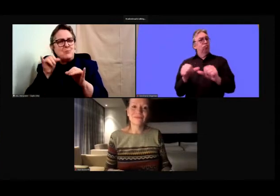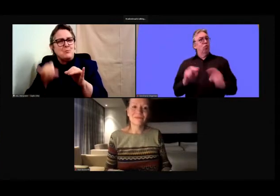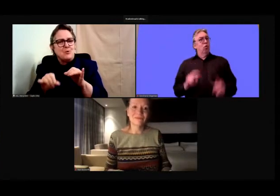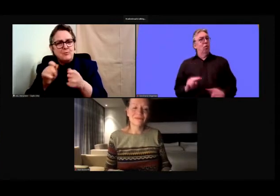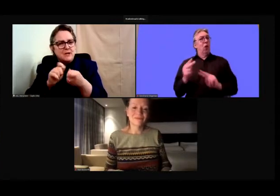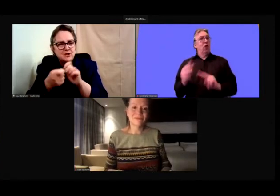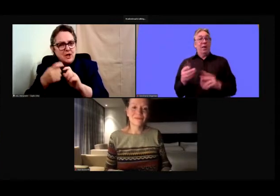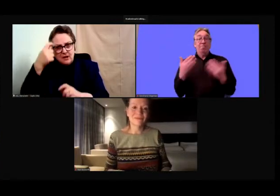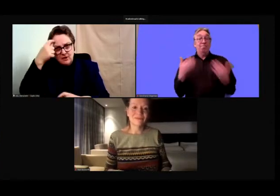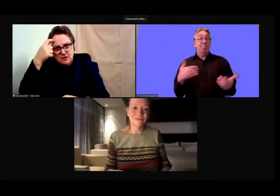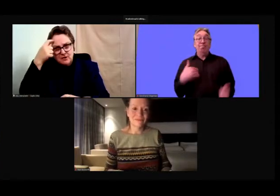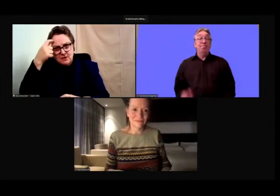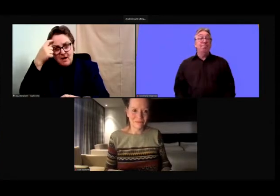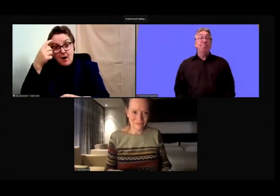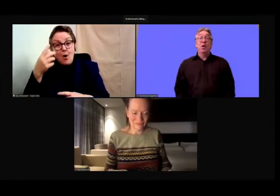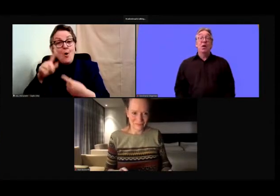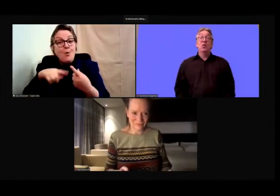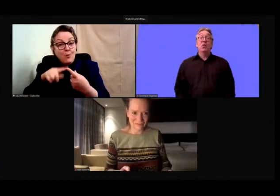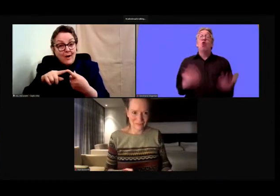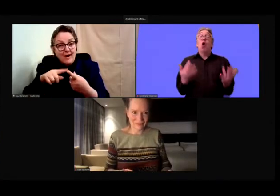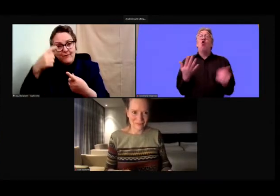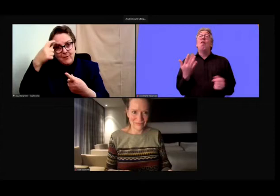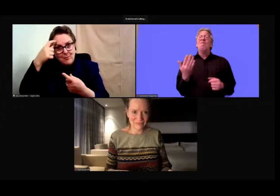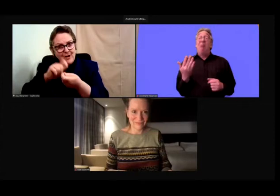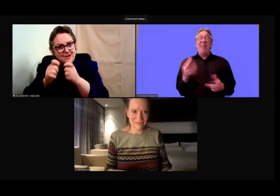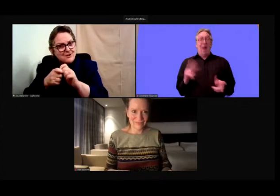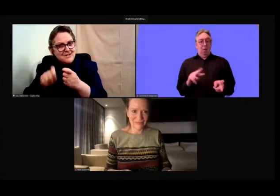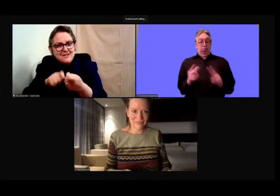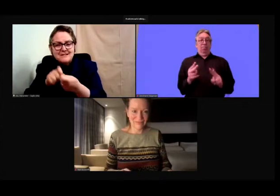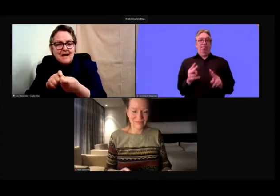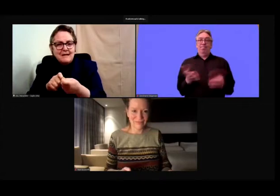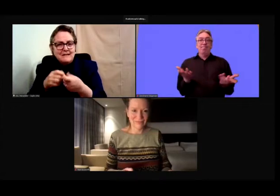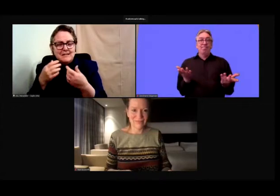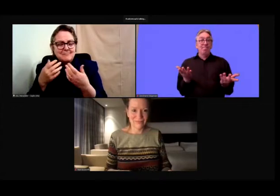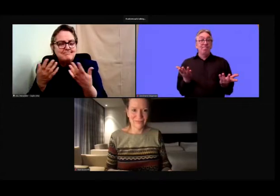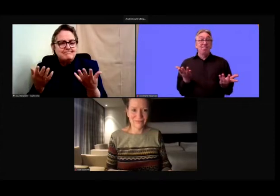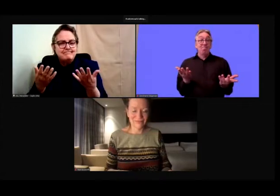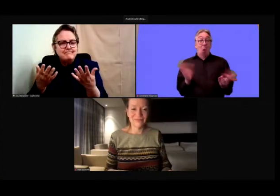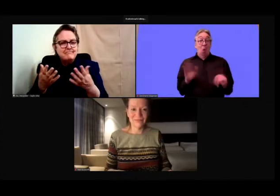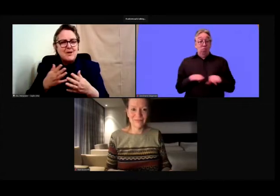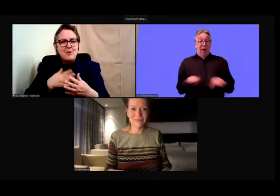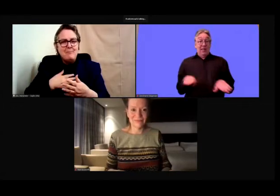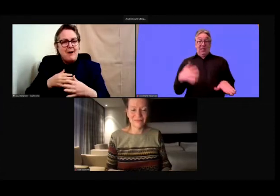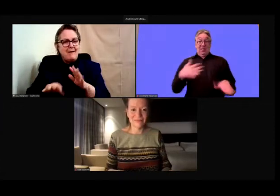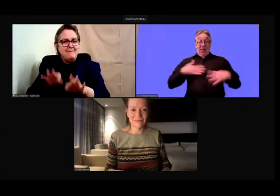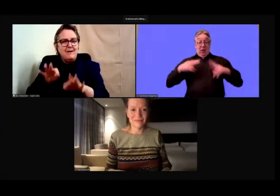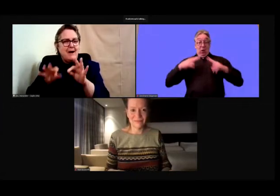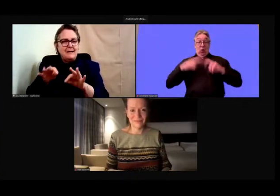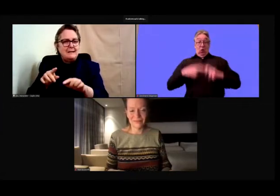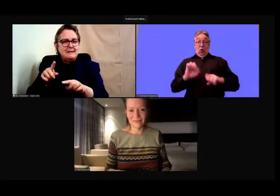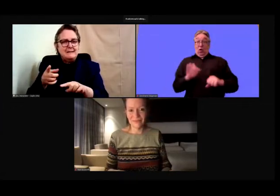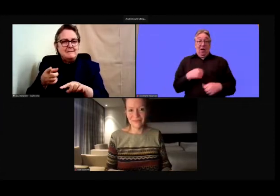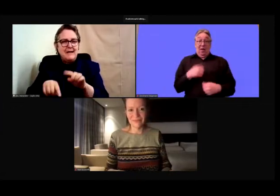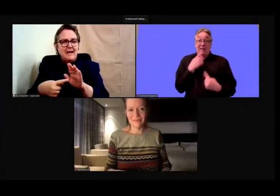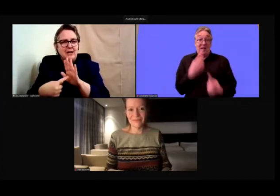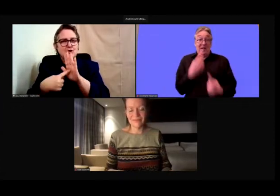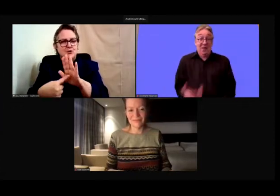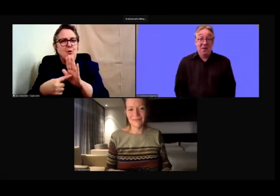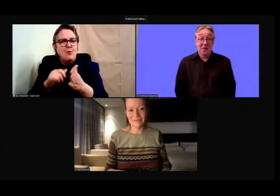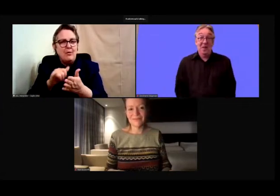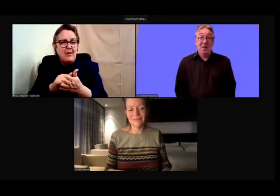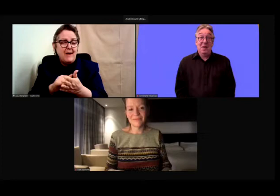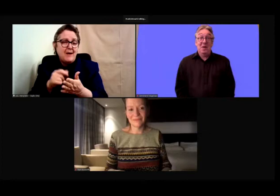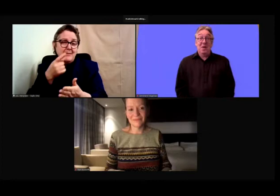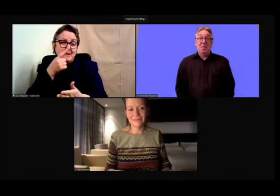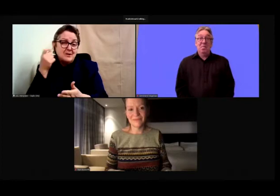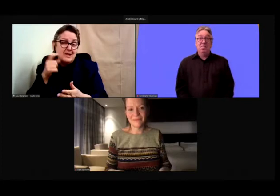Yeah, when this exactly happened, I cannot really tell from my yeah, from my findings, as I really just looked at like